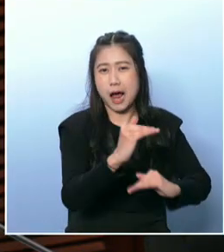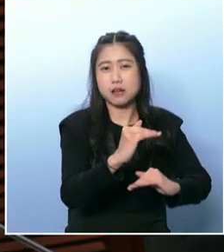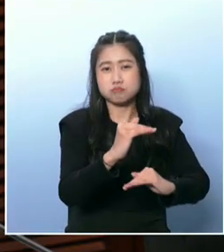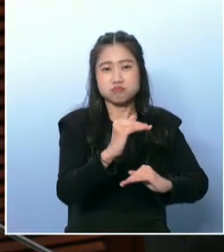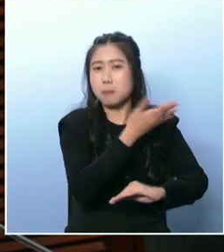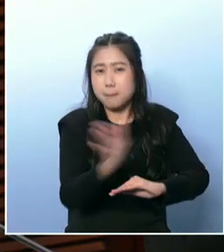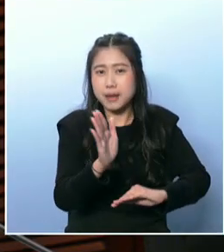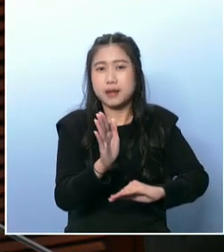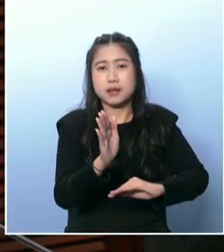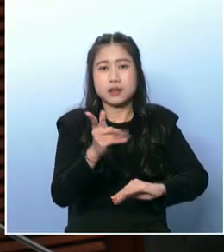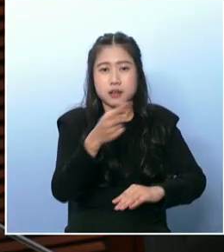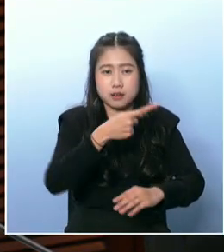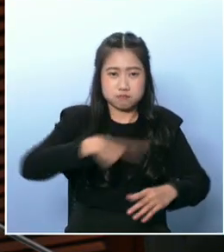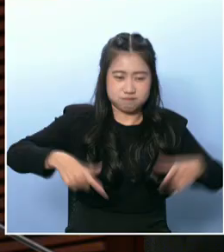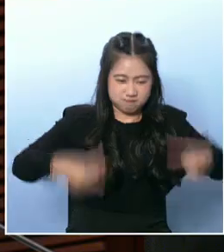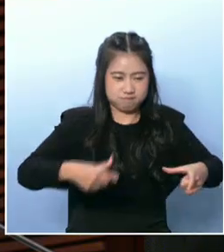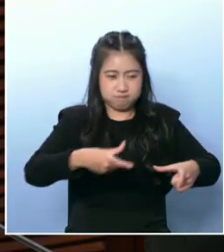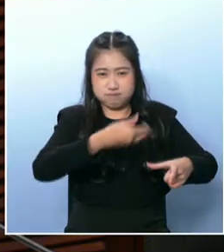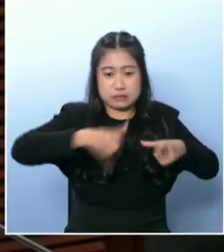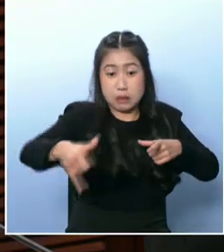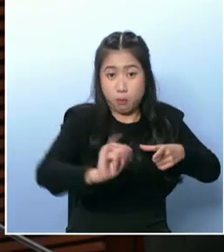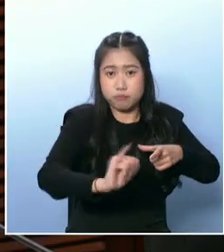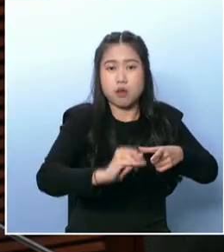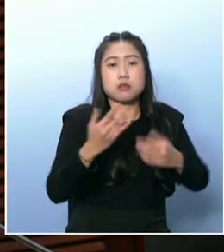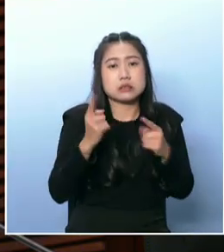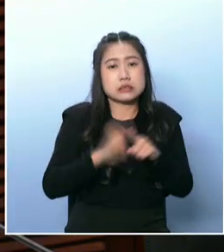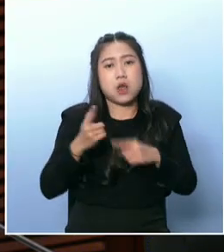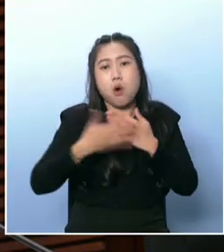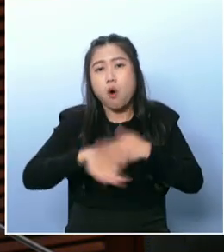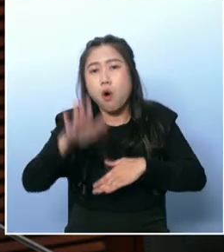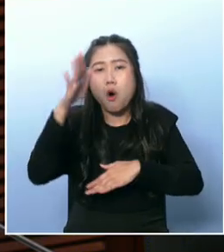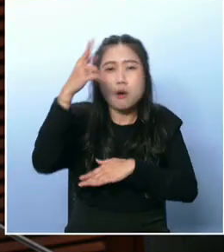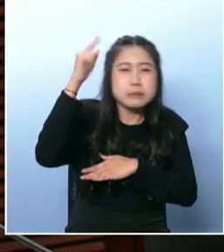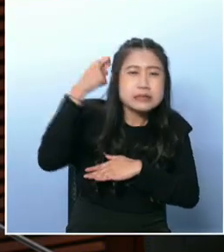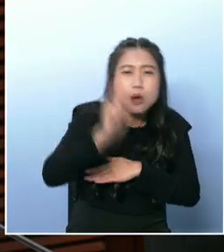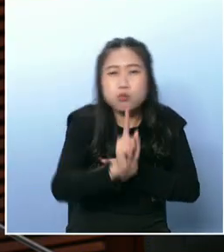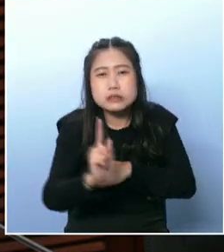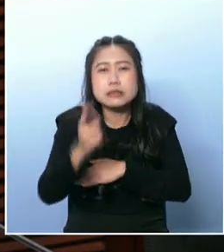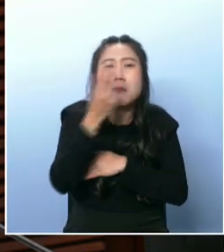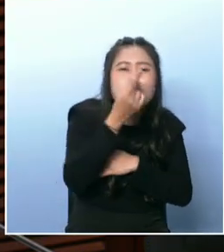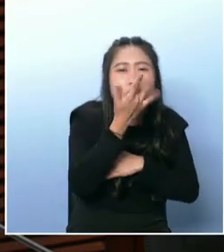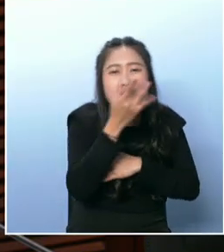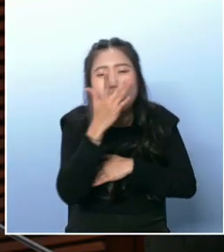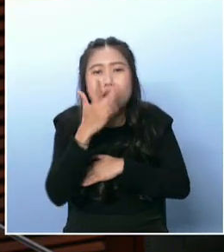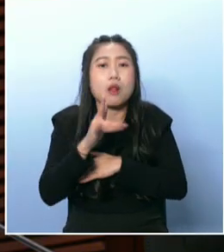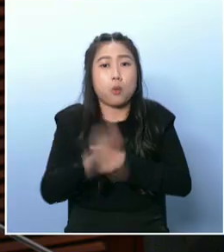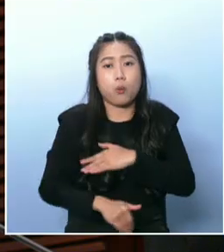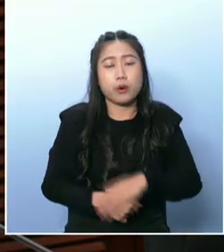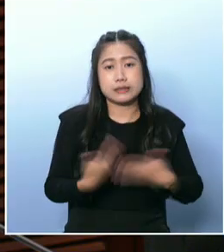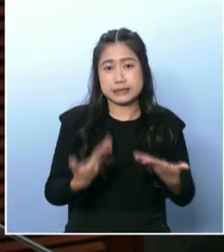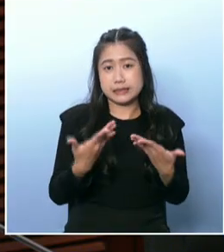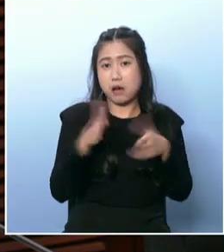Because we are not trying to restrain them within a hostel, because they will be curious about the